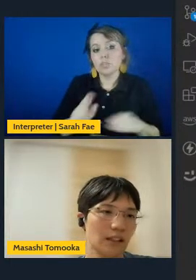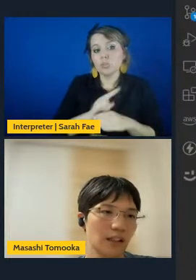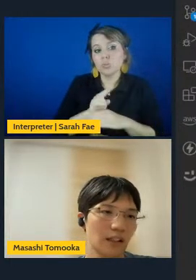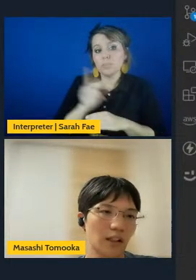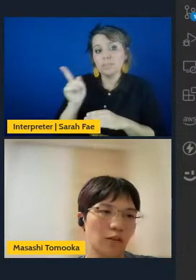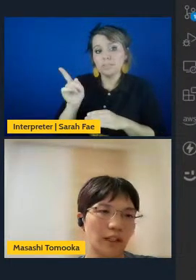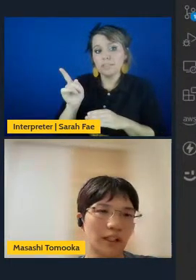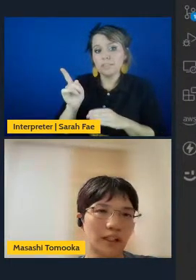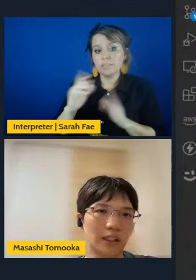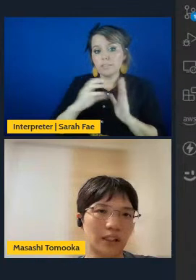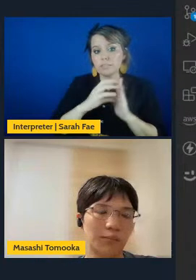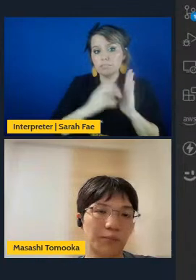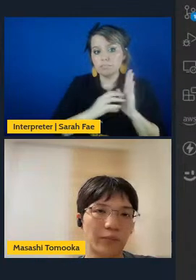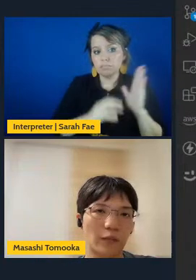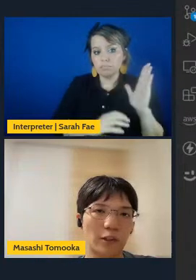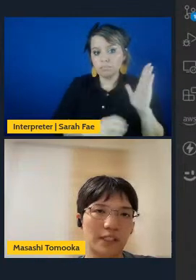values,